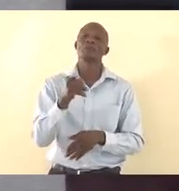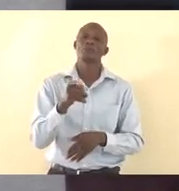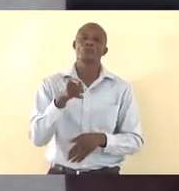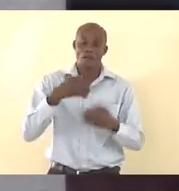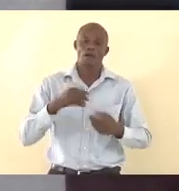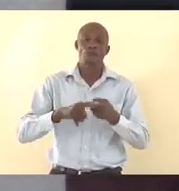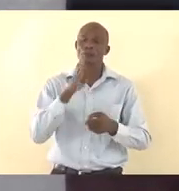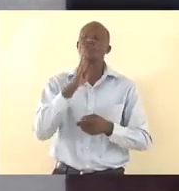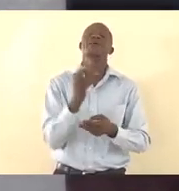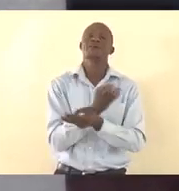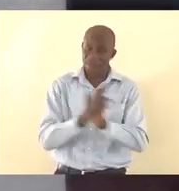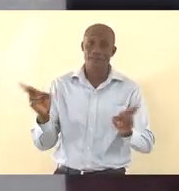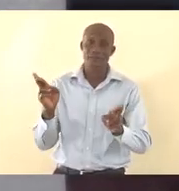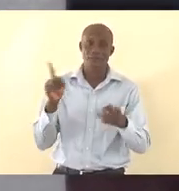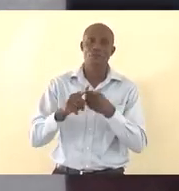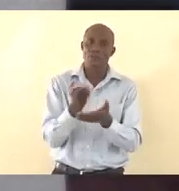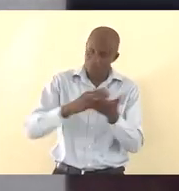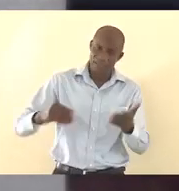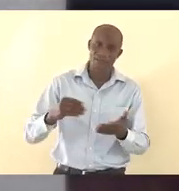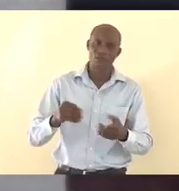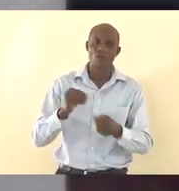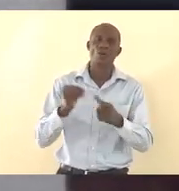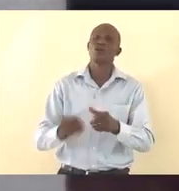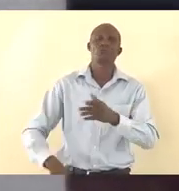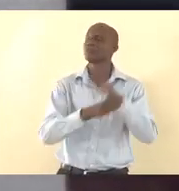place and play your role, or get out of the place.